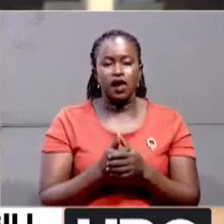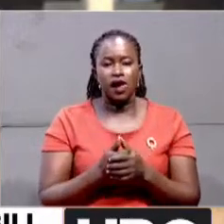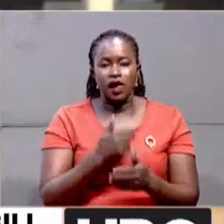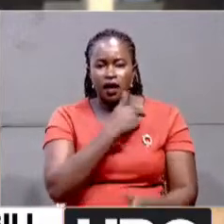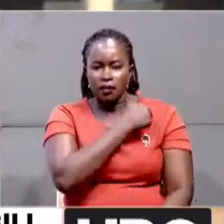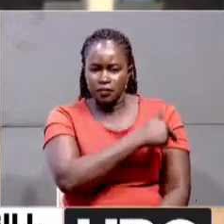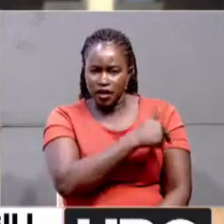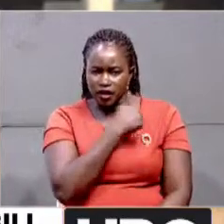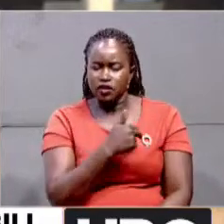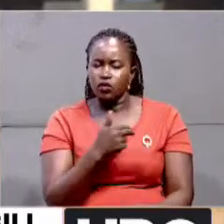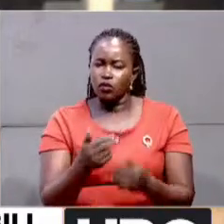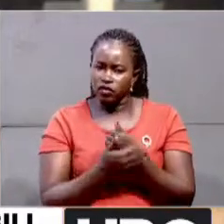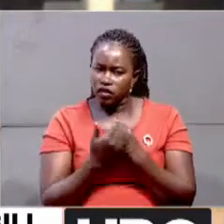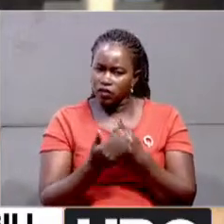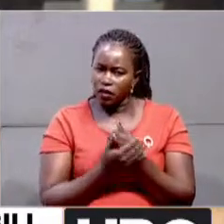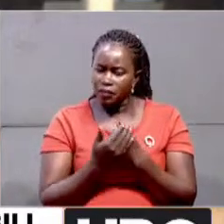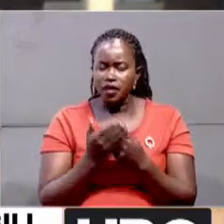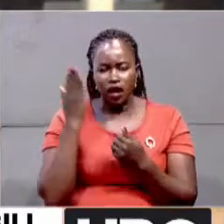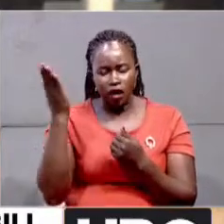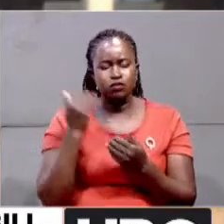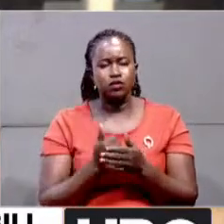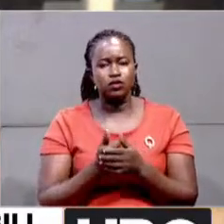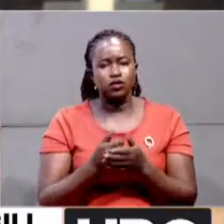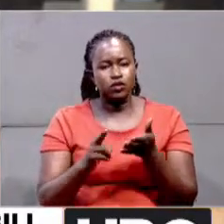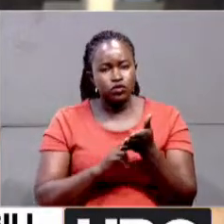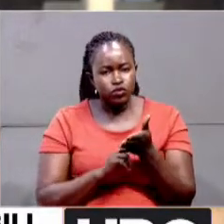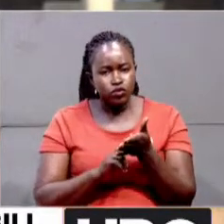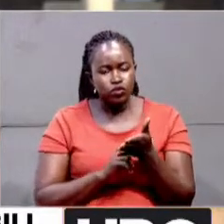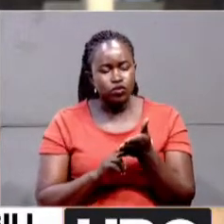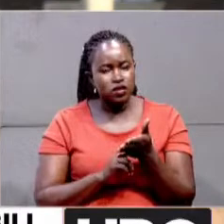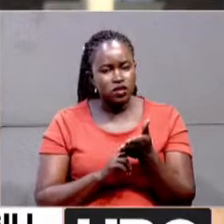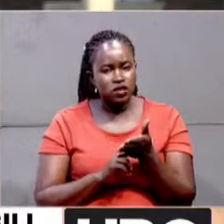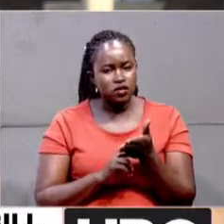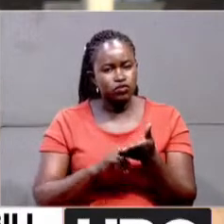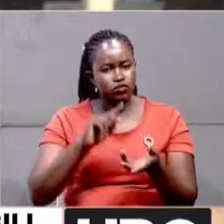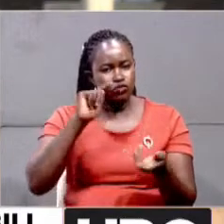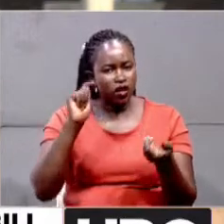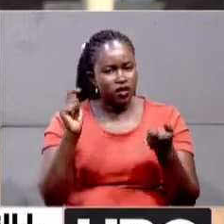therapy that is used to actually